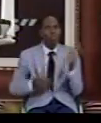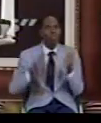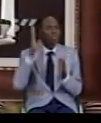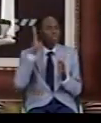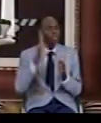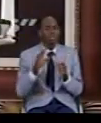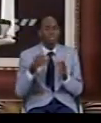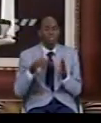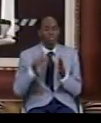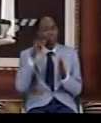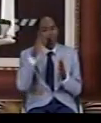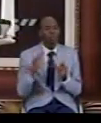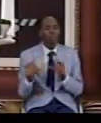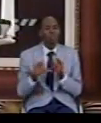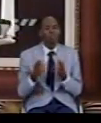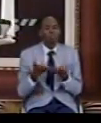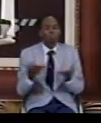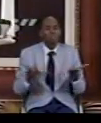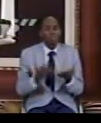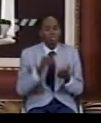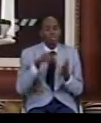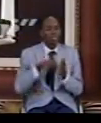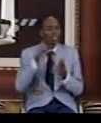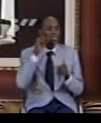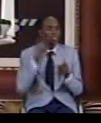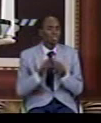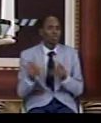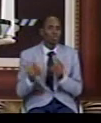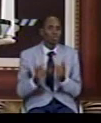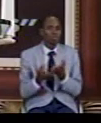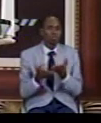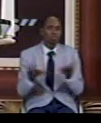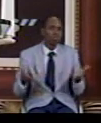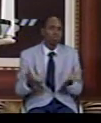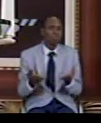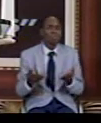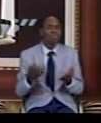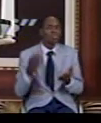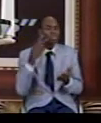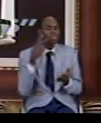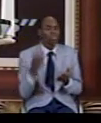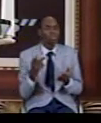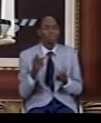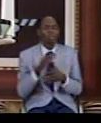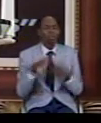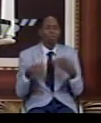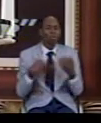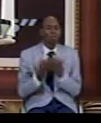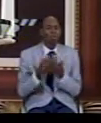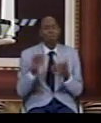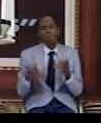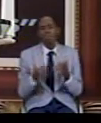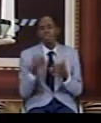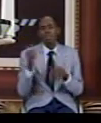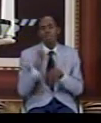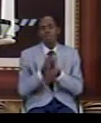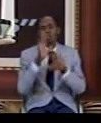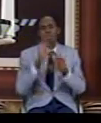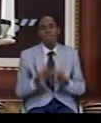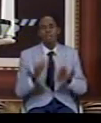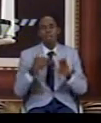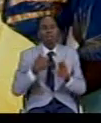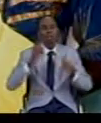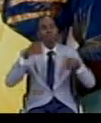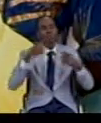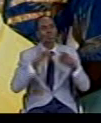shall the brother do? What shall the sister do? All those people, I'm not the only worker. All those other workers, I come to the Saturday